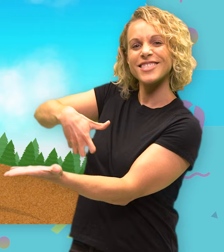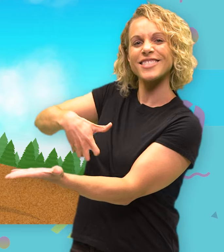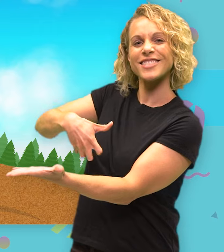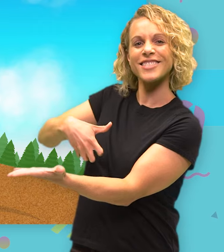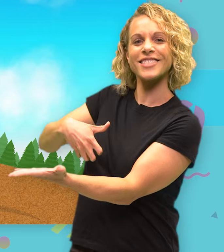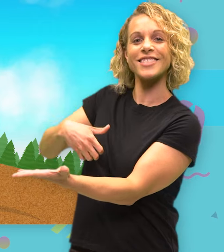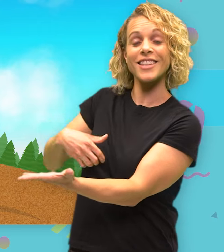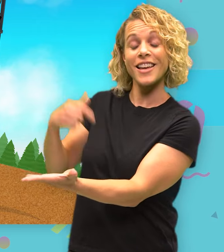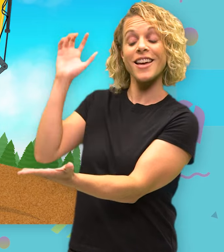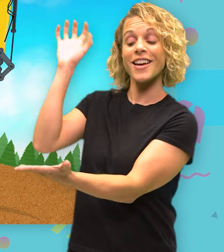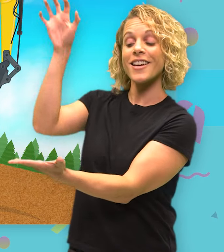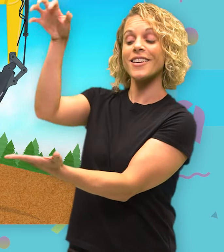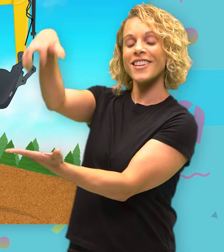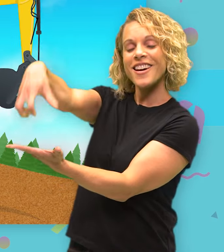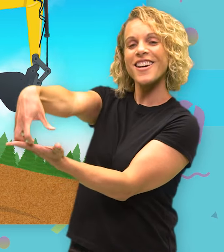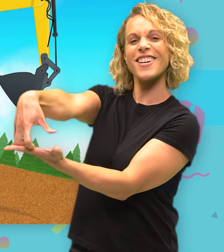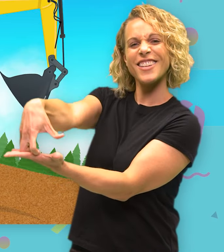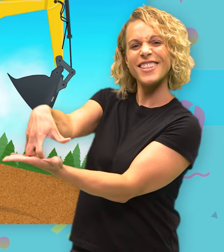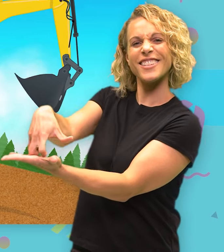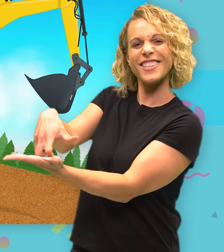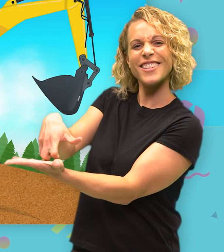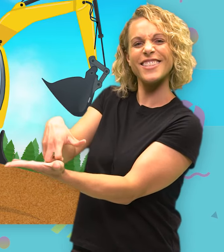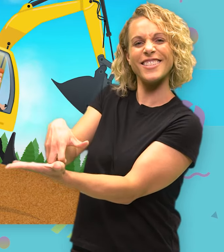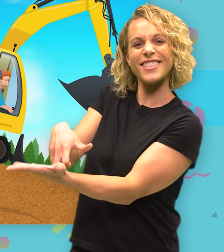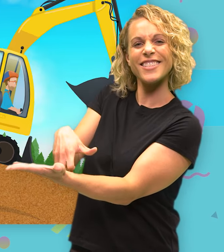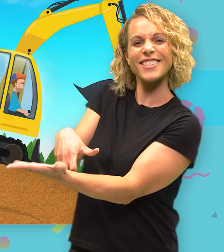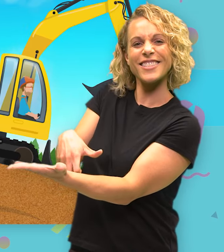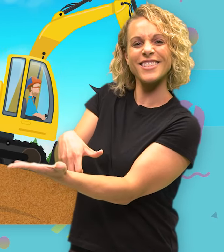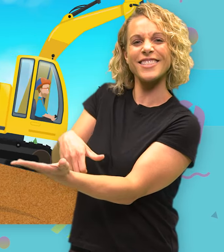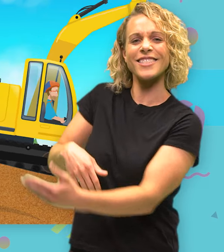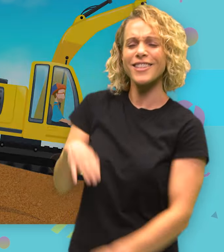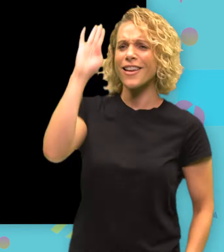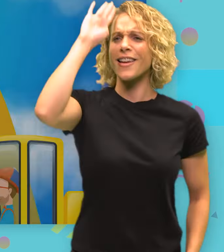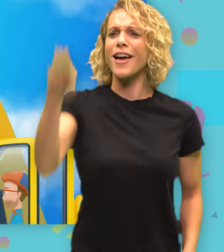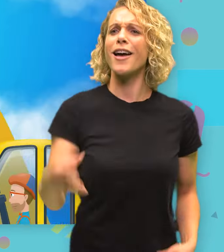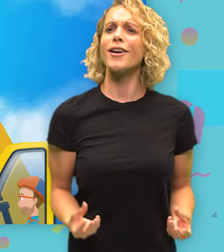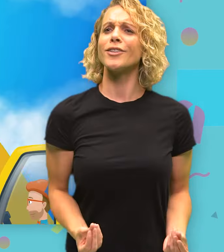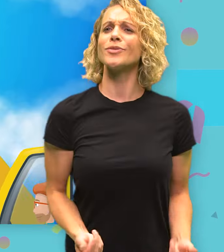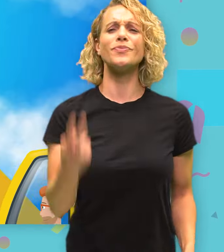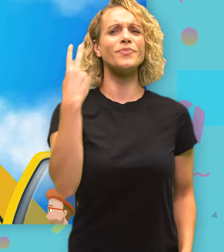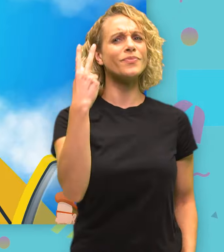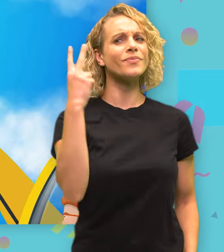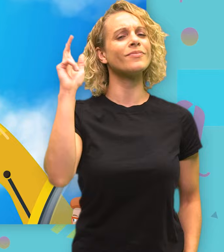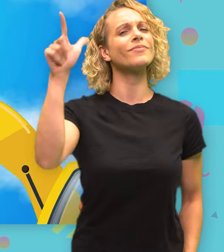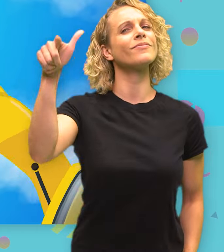Excavator, excavator,